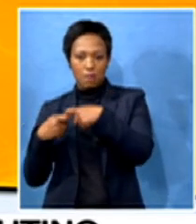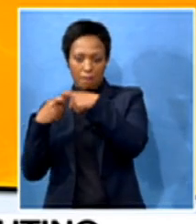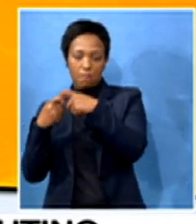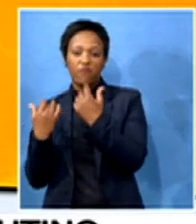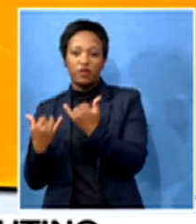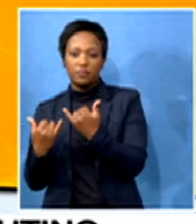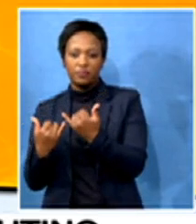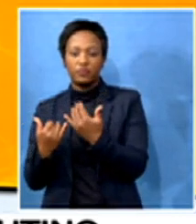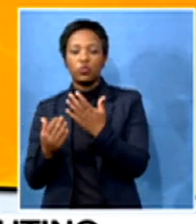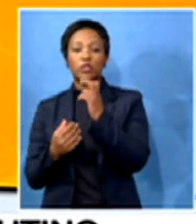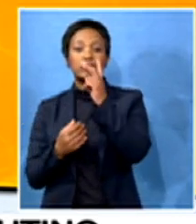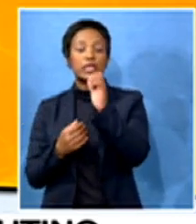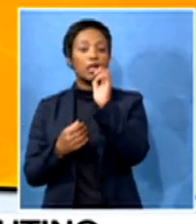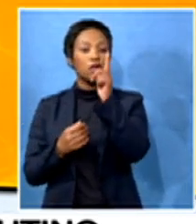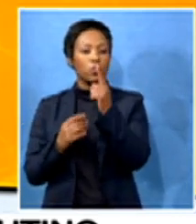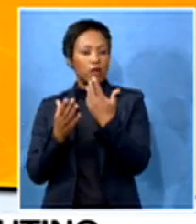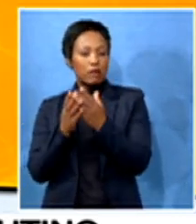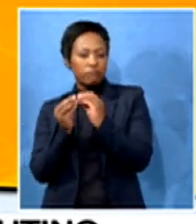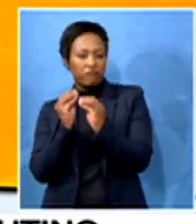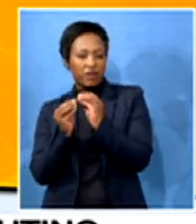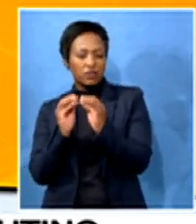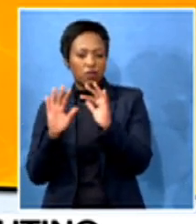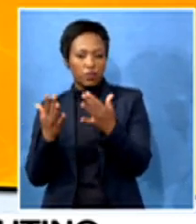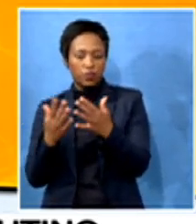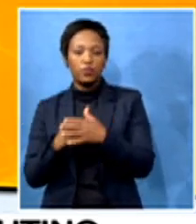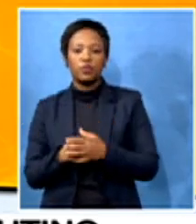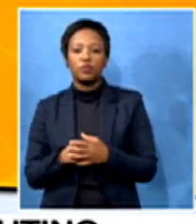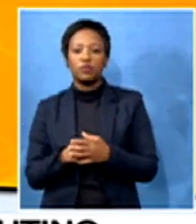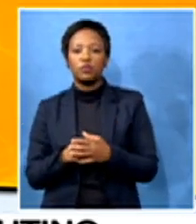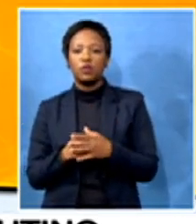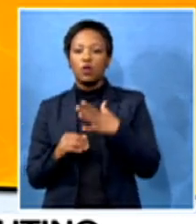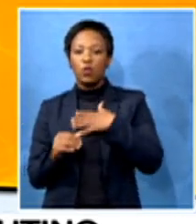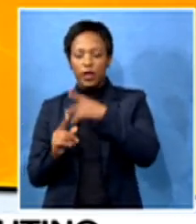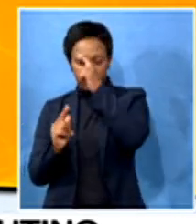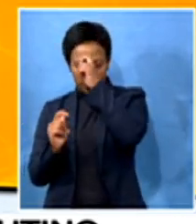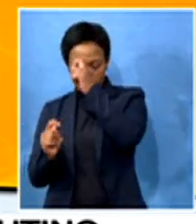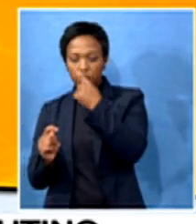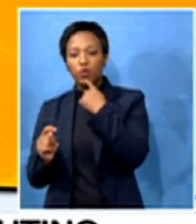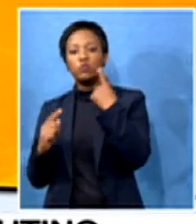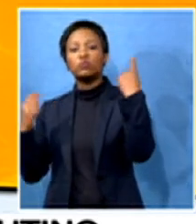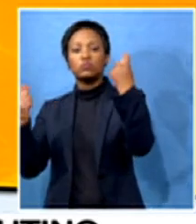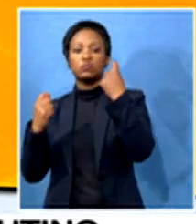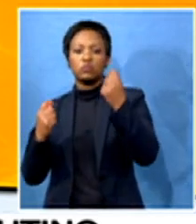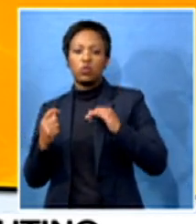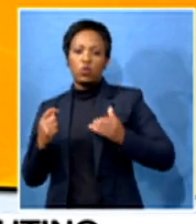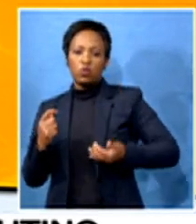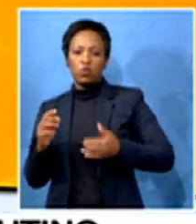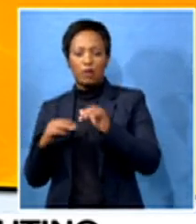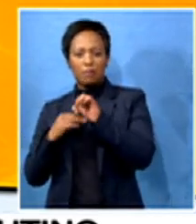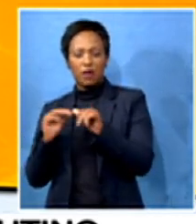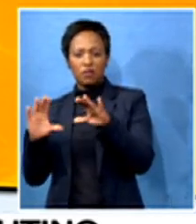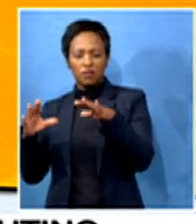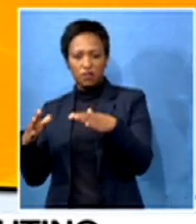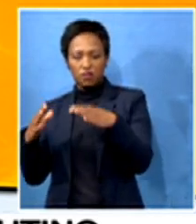time being, see if we can do anything about it. And this, of course, in honor of celebrating women and, as I say, broadening